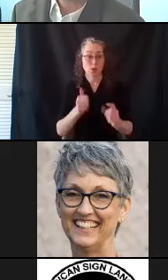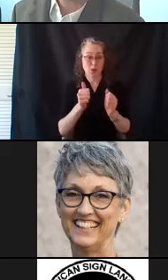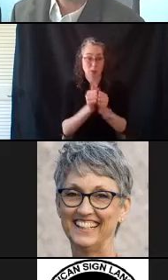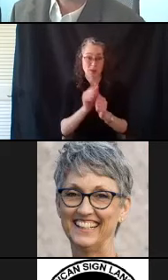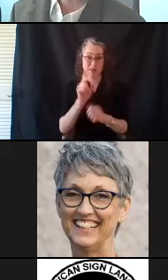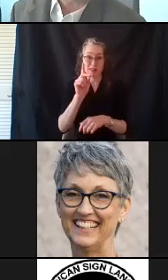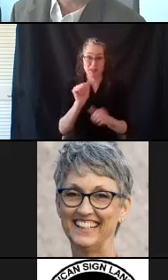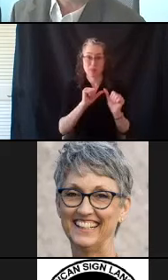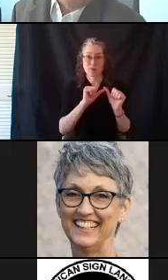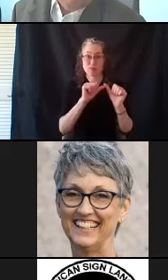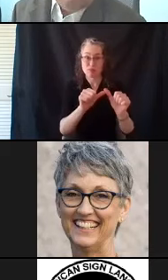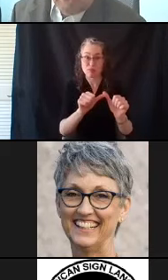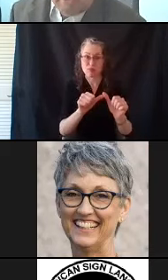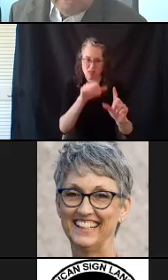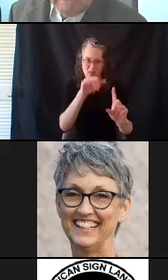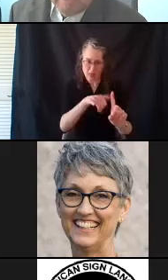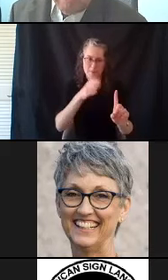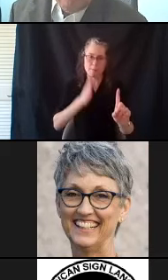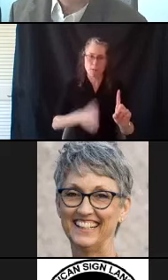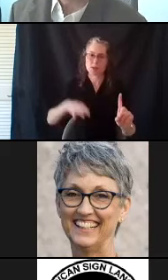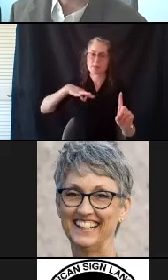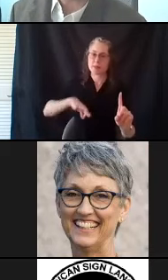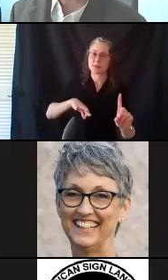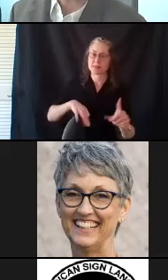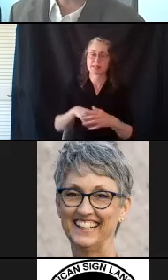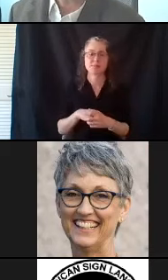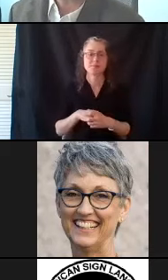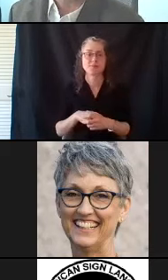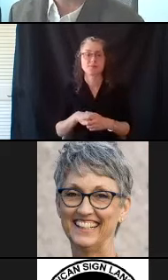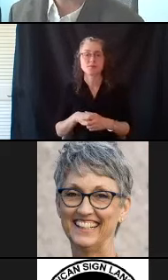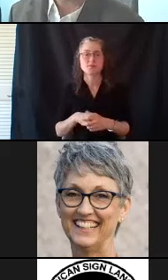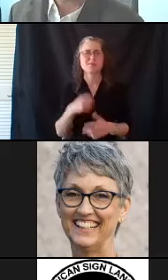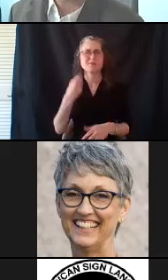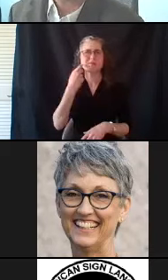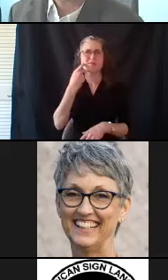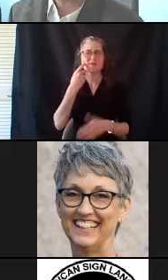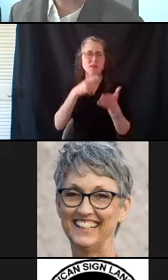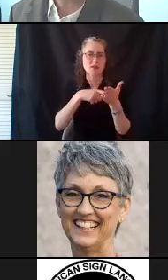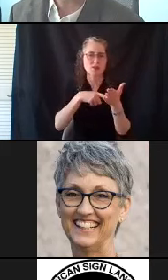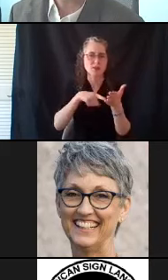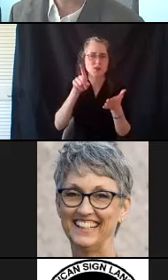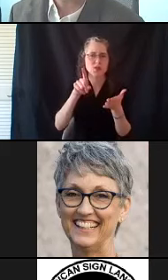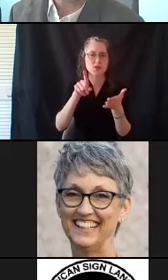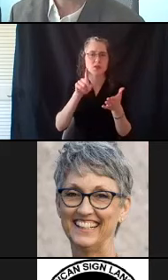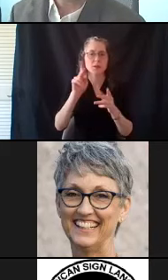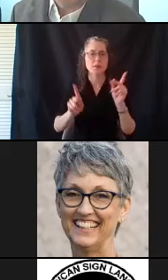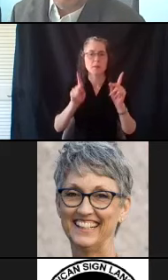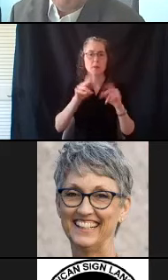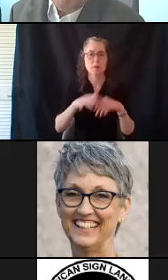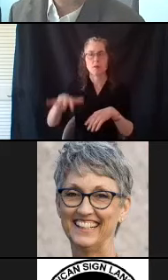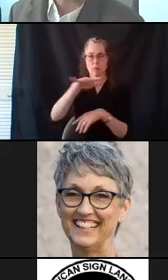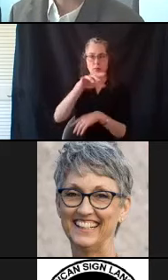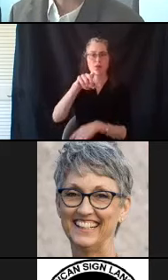disability. So currently, I checked that the population of